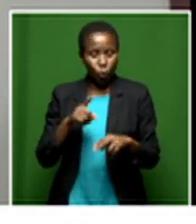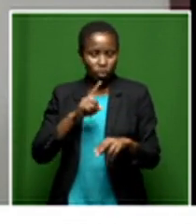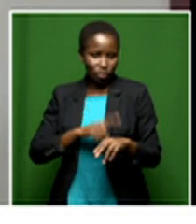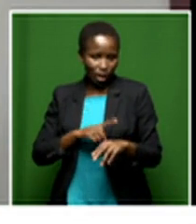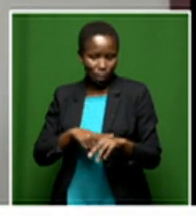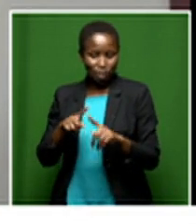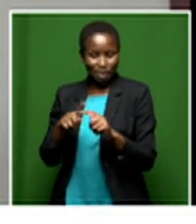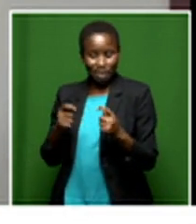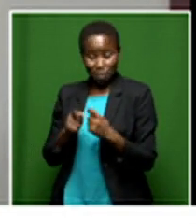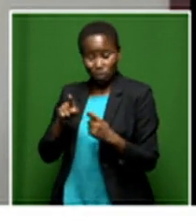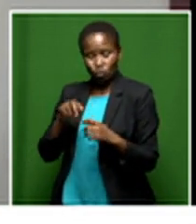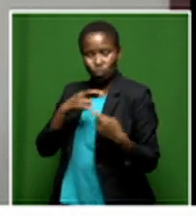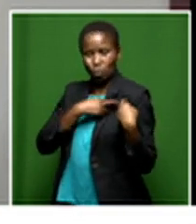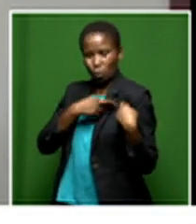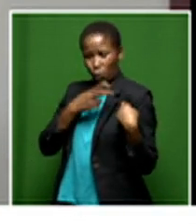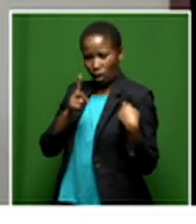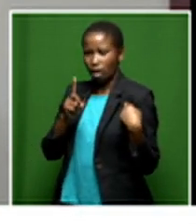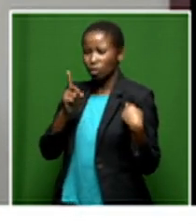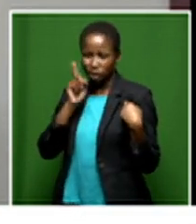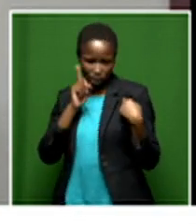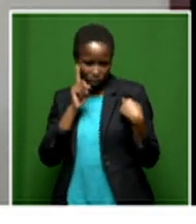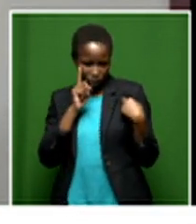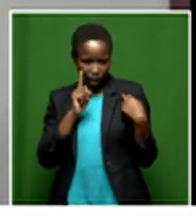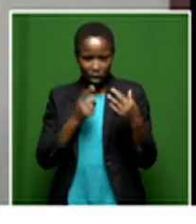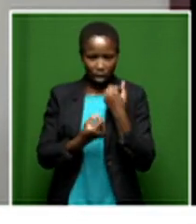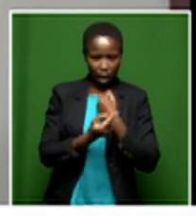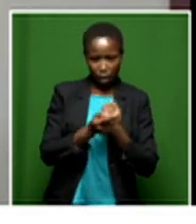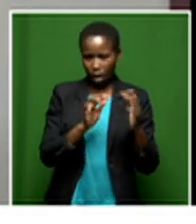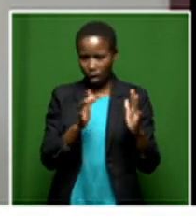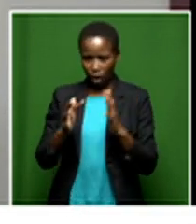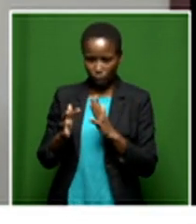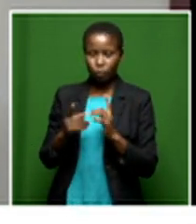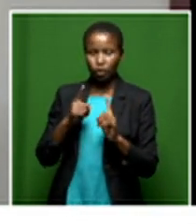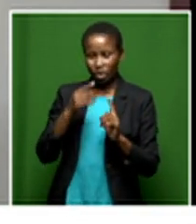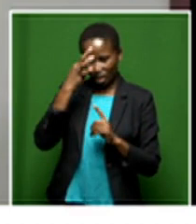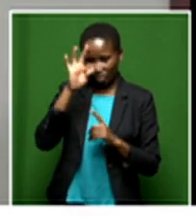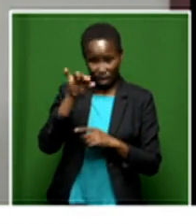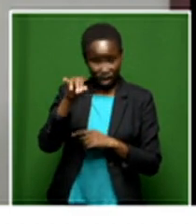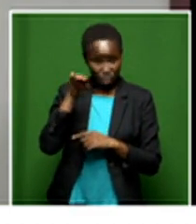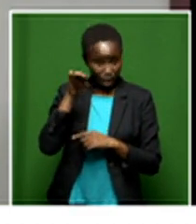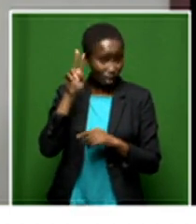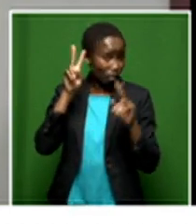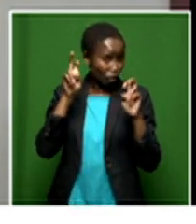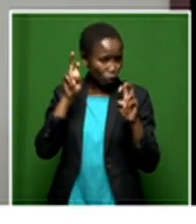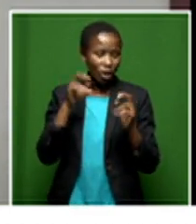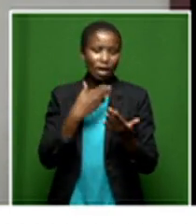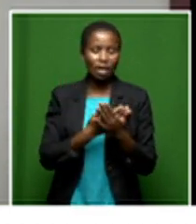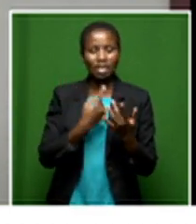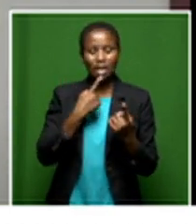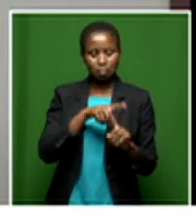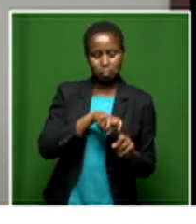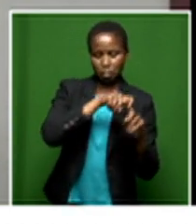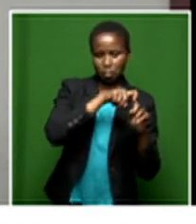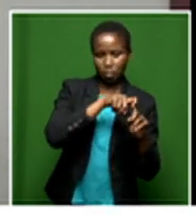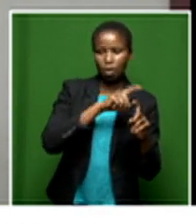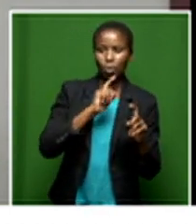also be looking at how it is that is going to happen. So in terms of the state bank question, etc., I would rather that the department